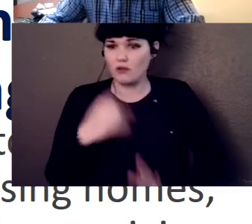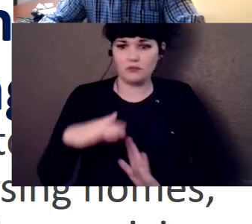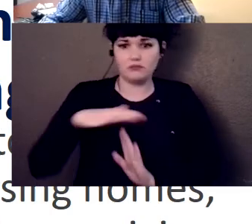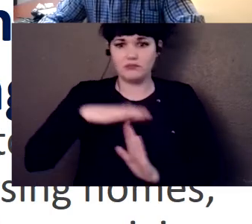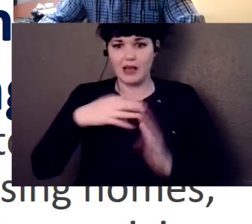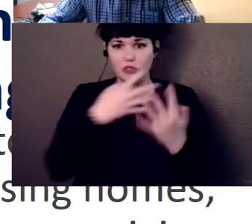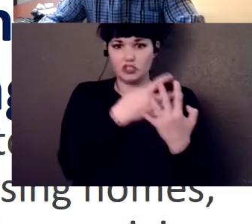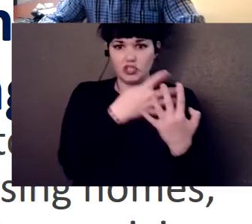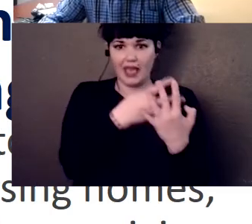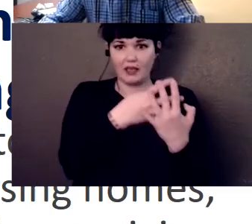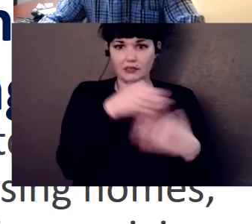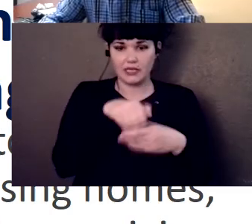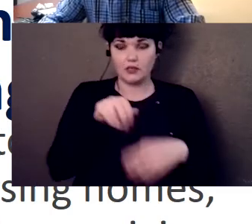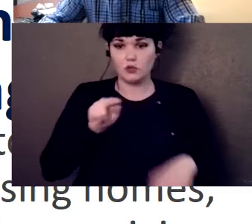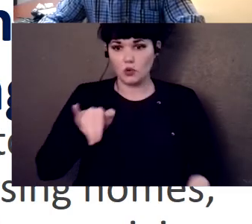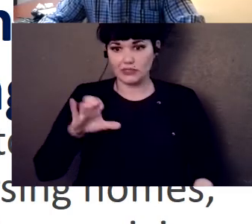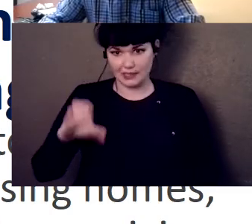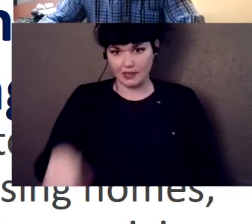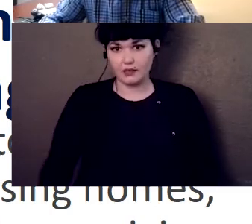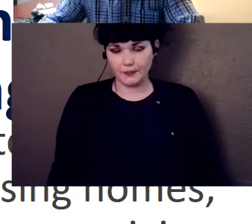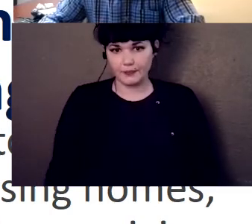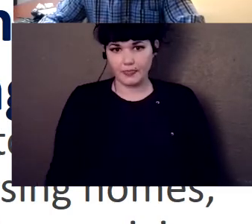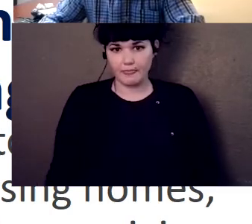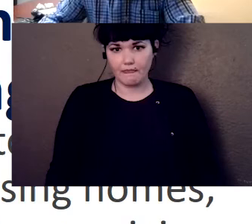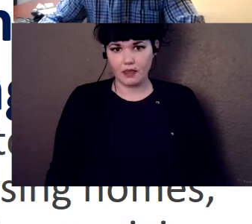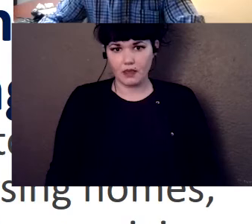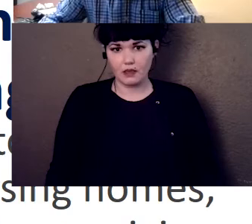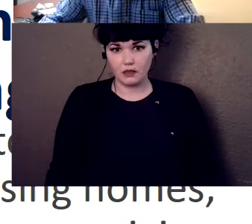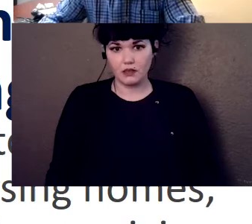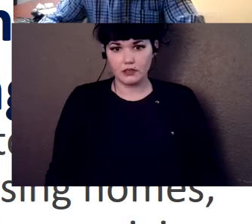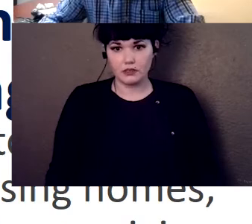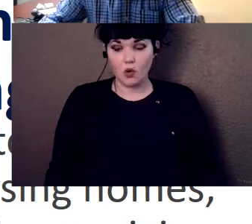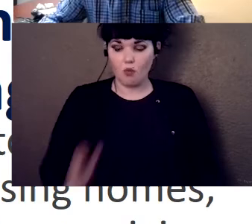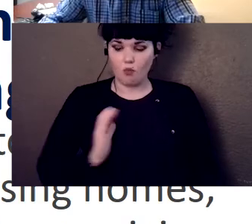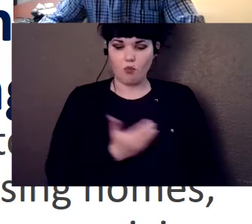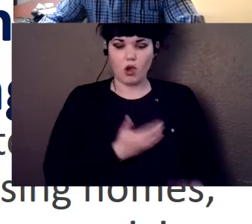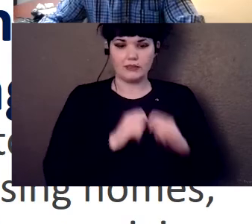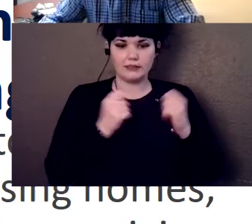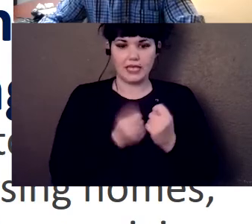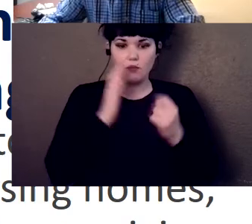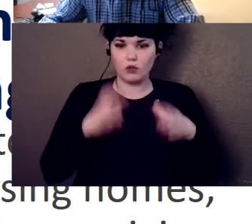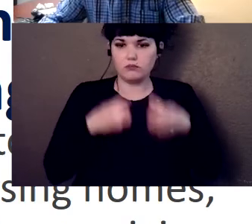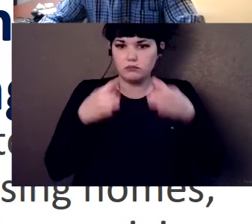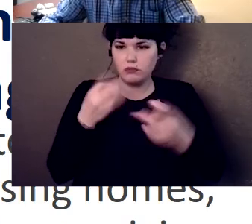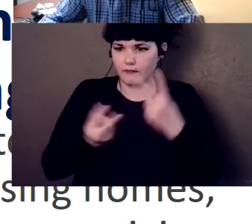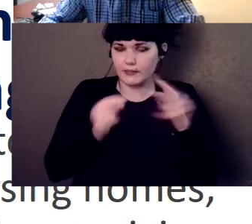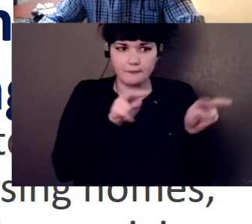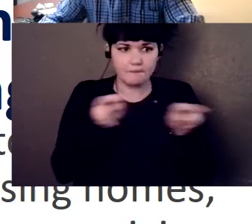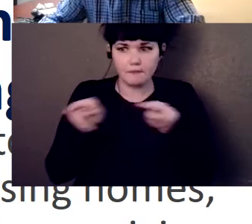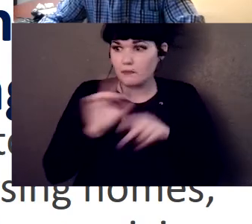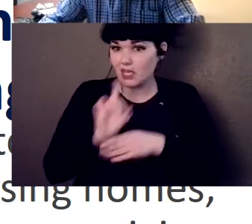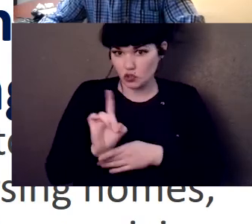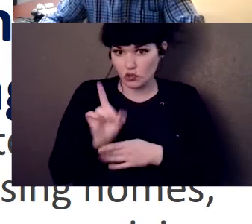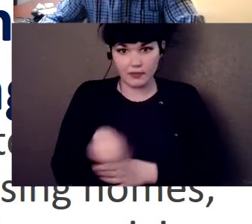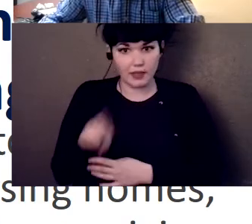jails in New York City. So they'll ensure that individuals in those facilities don't experience any of the discrimination,